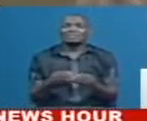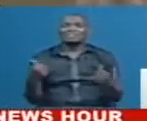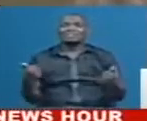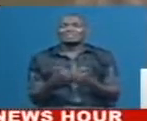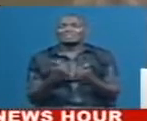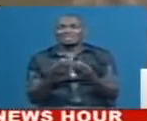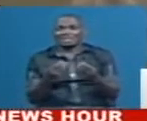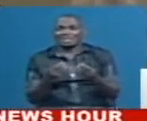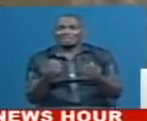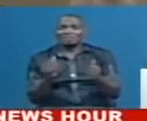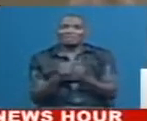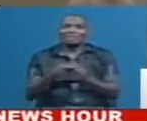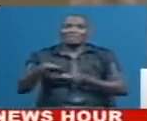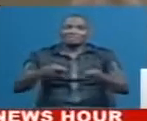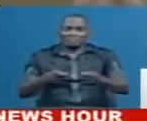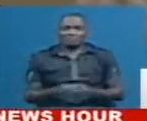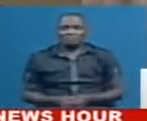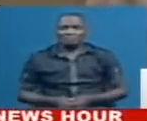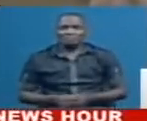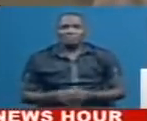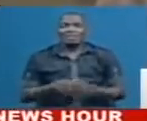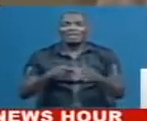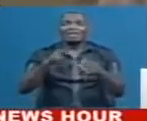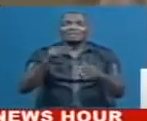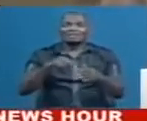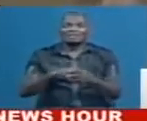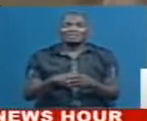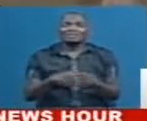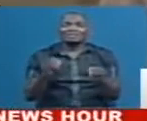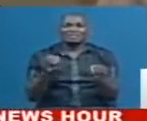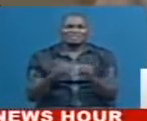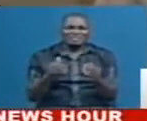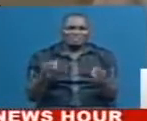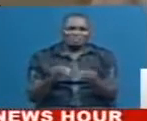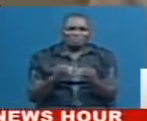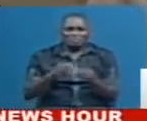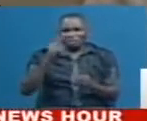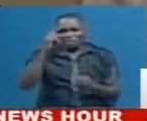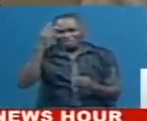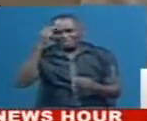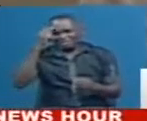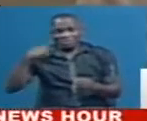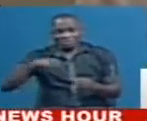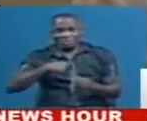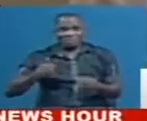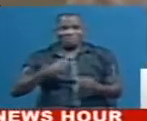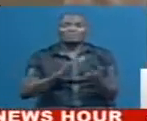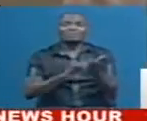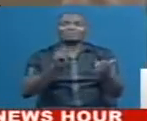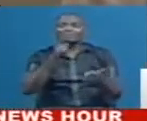challenges associated with land administration requires innovative thinking. And we believe sincerely